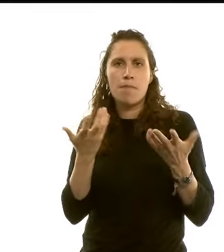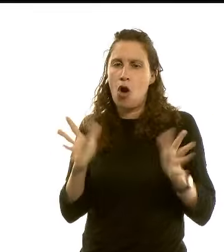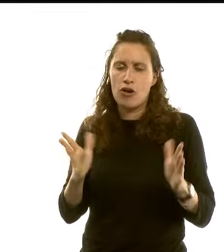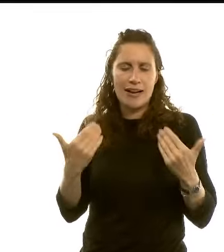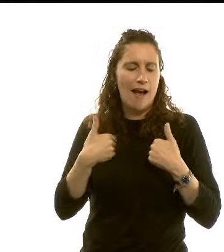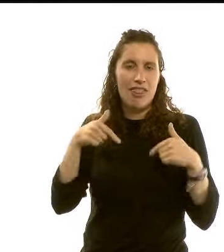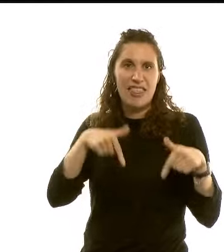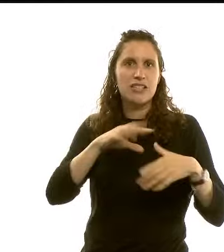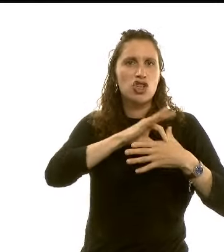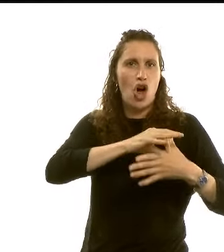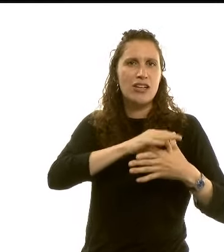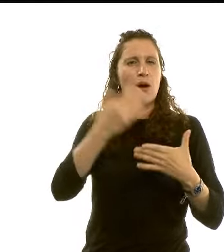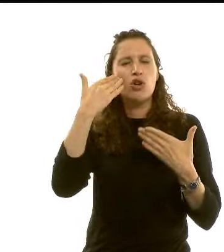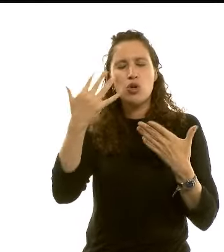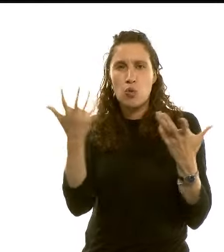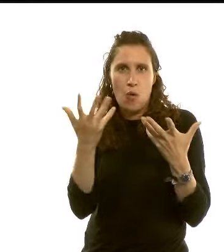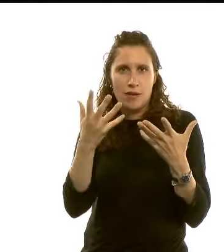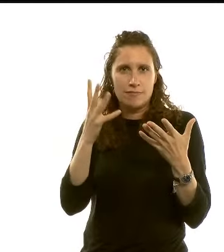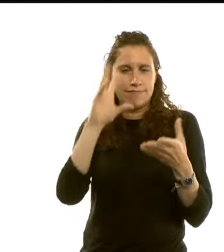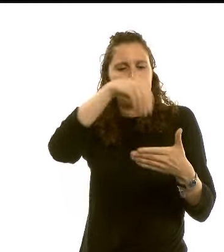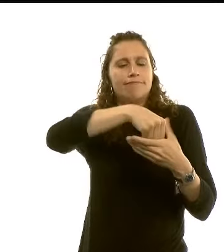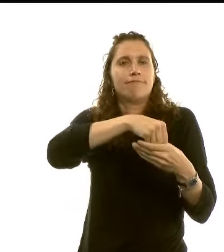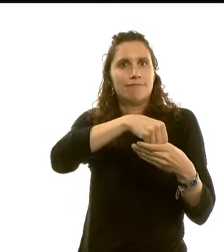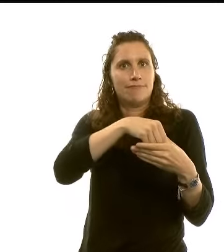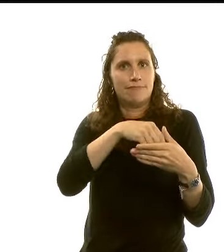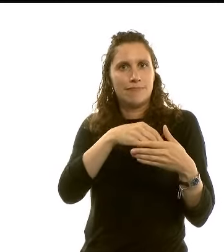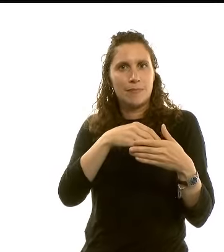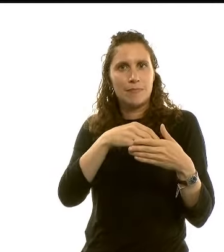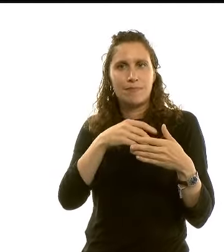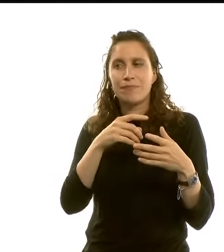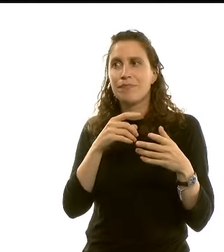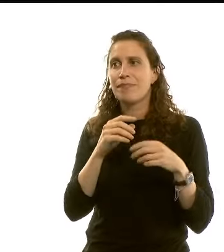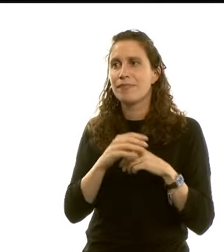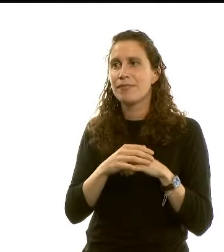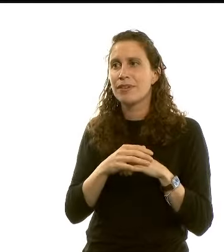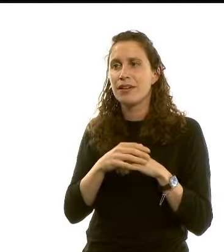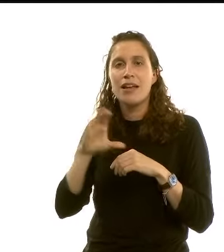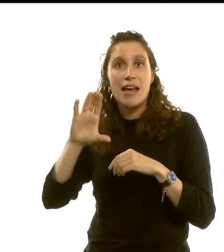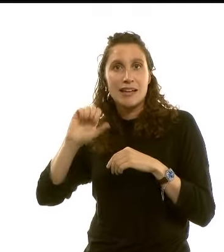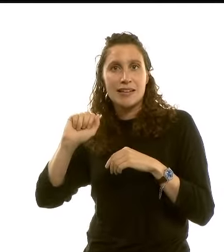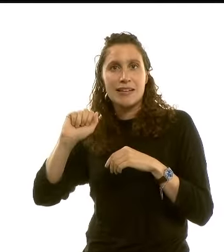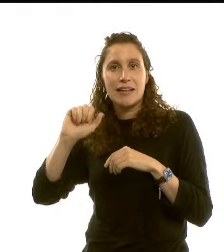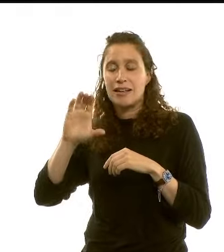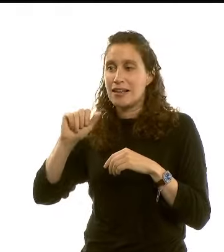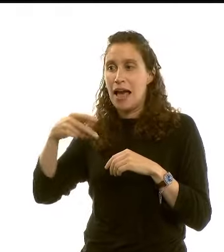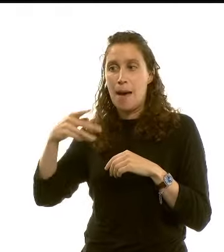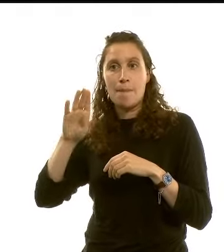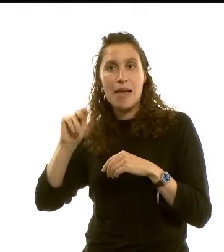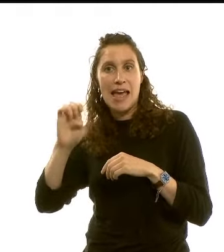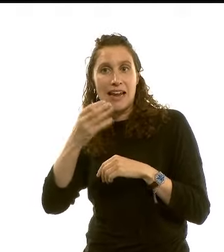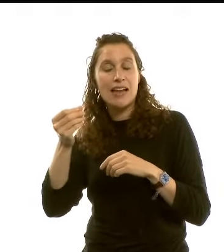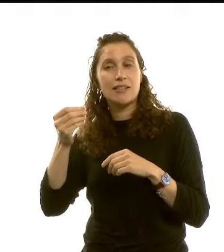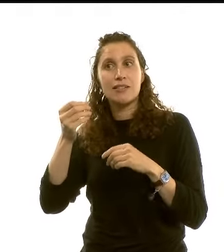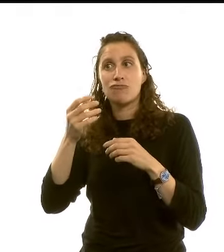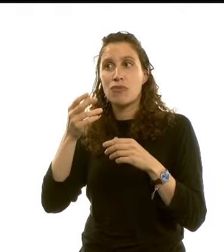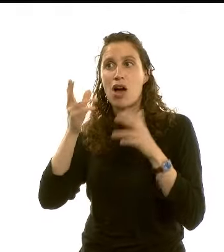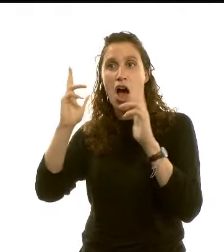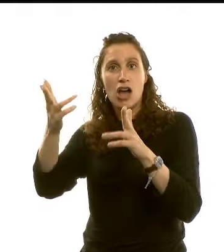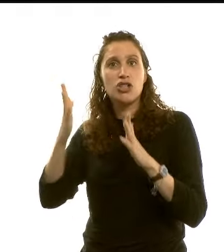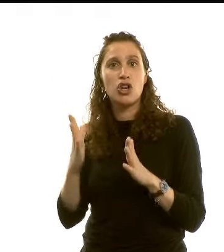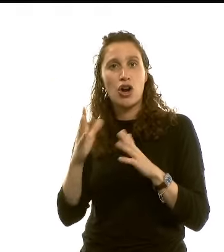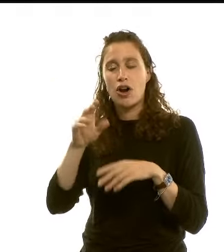knew exactly who we wanted to put into these. In addition to Cad Bane, we have Hunter, Fennec